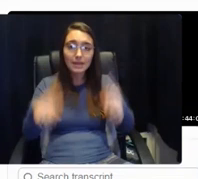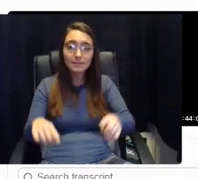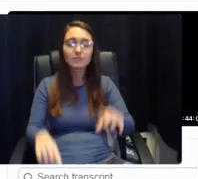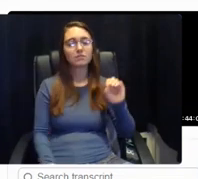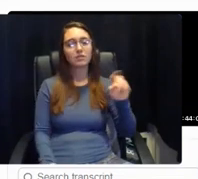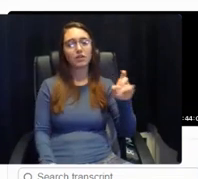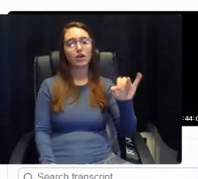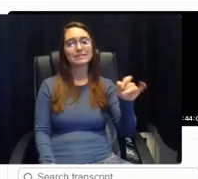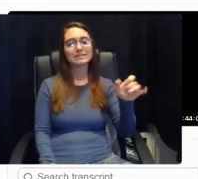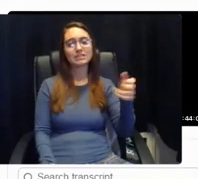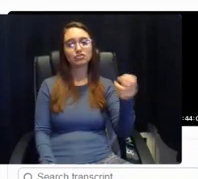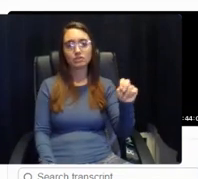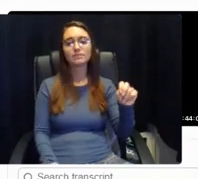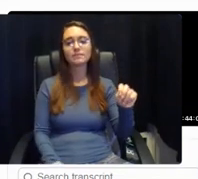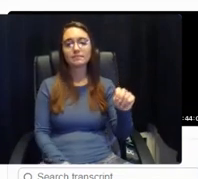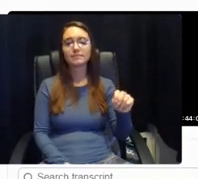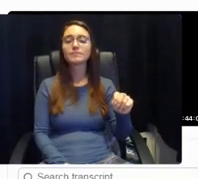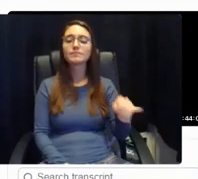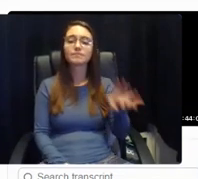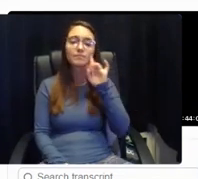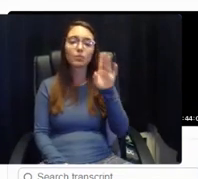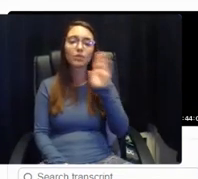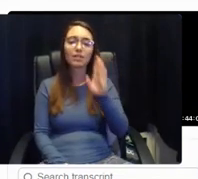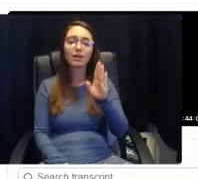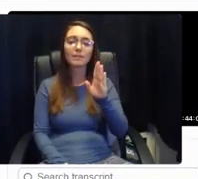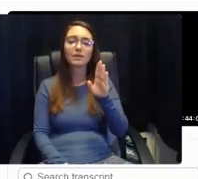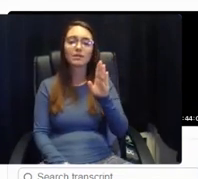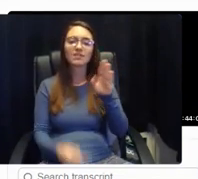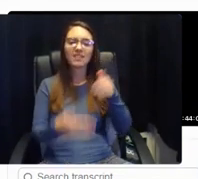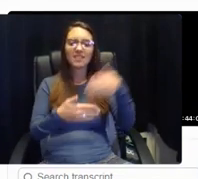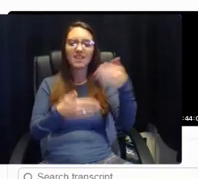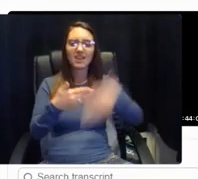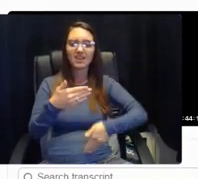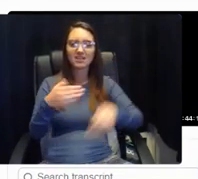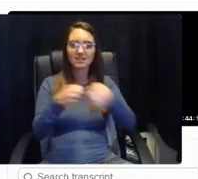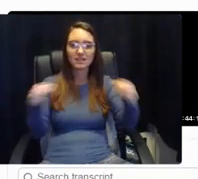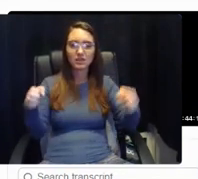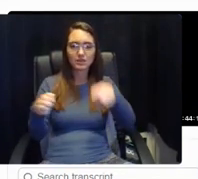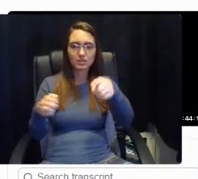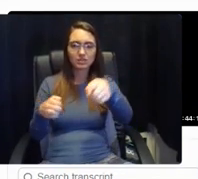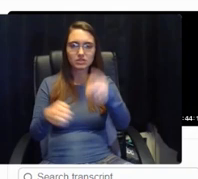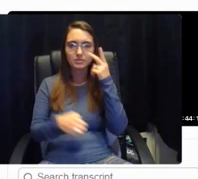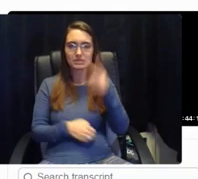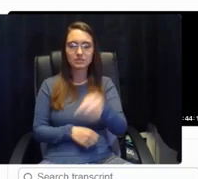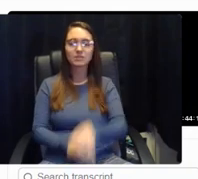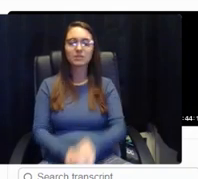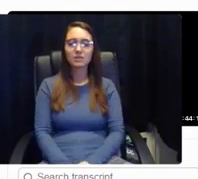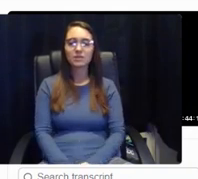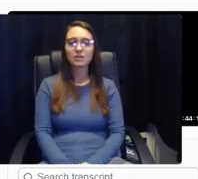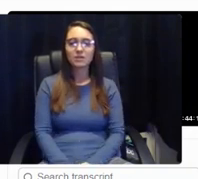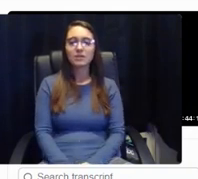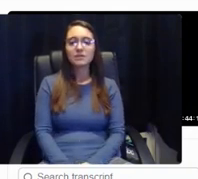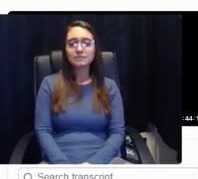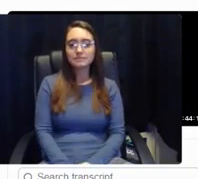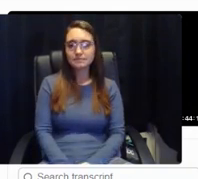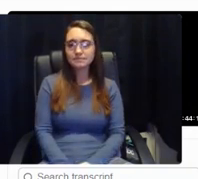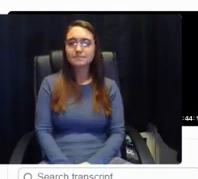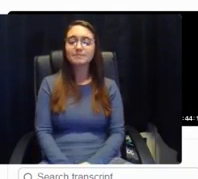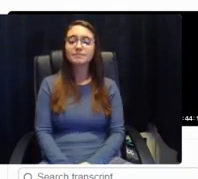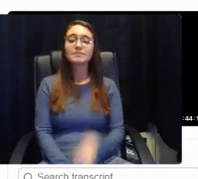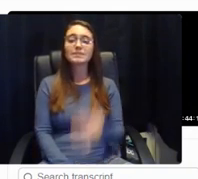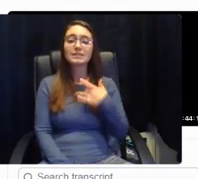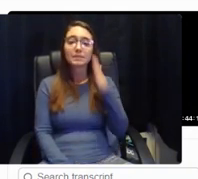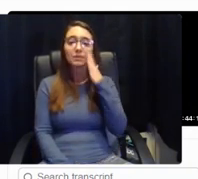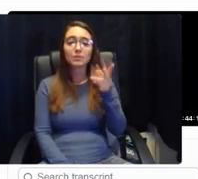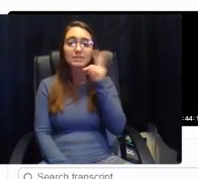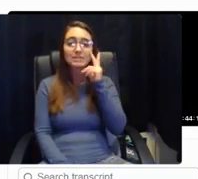And that is showing up in the end reactions. And we usually see is a cerium